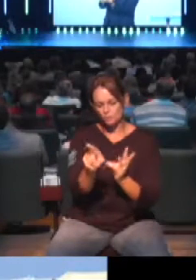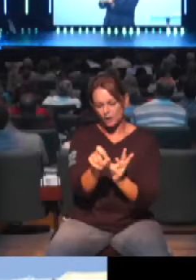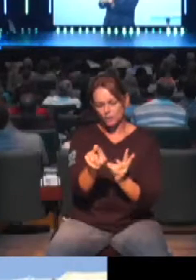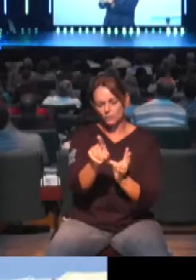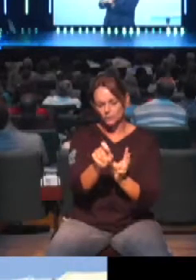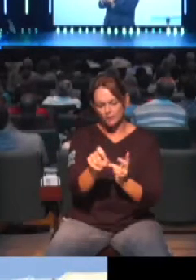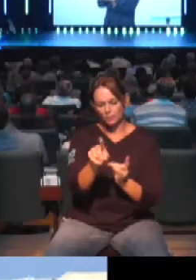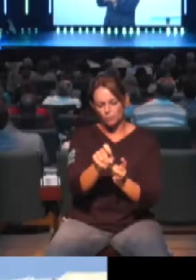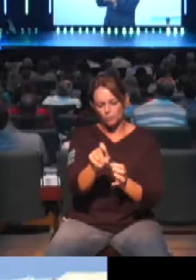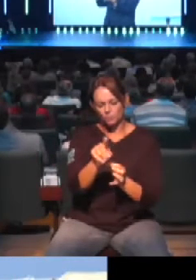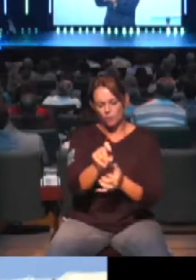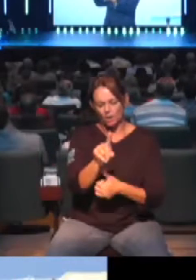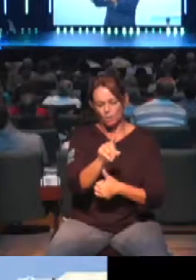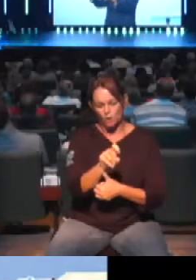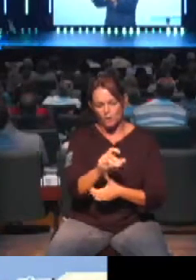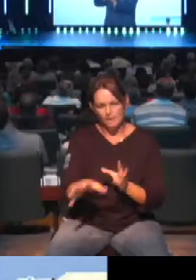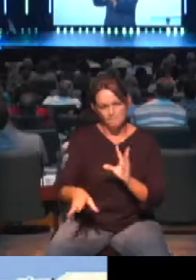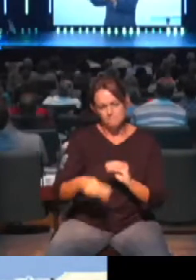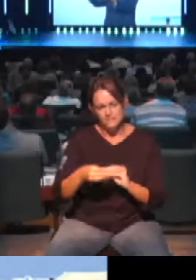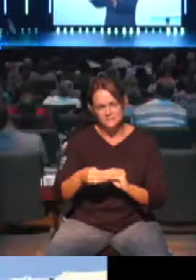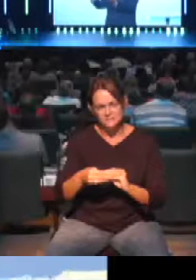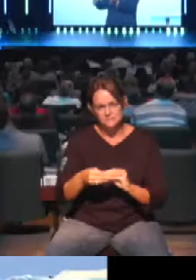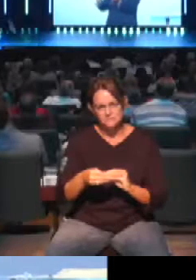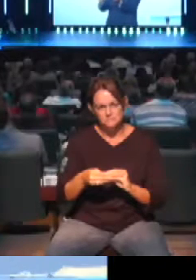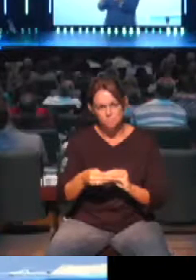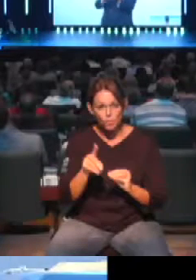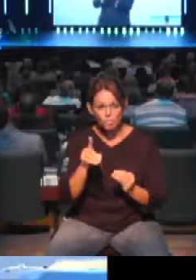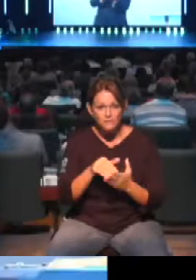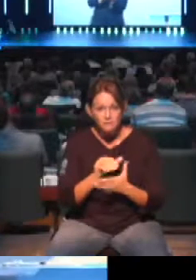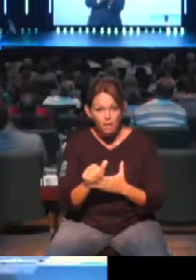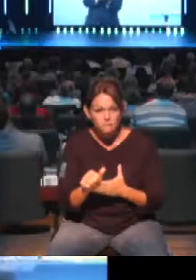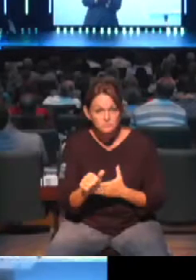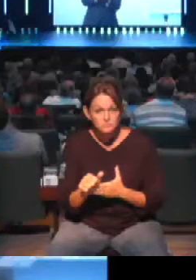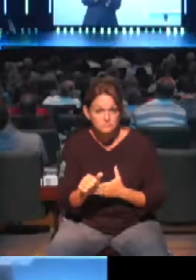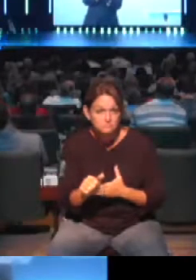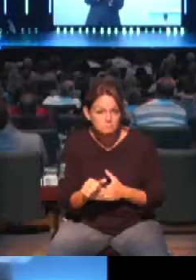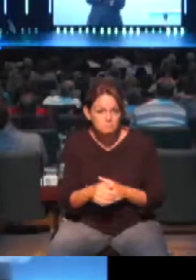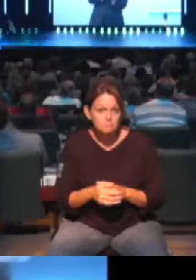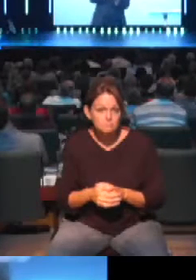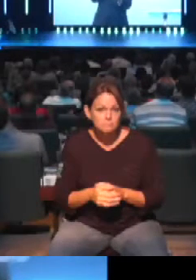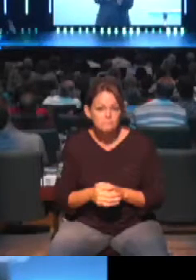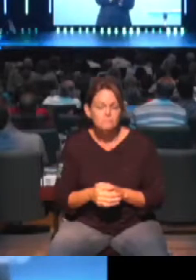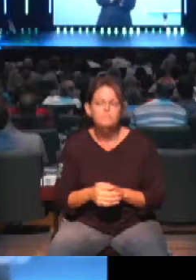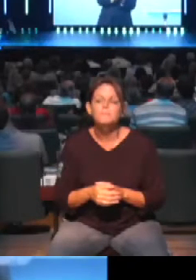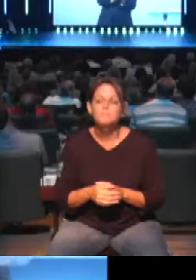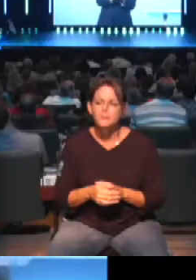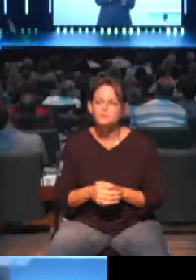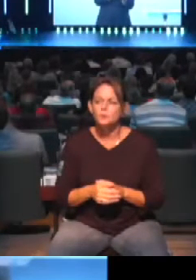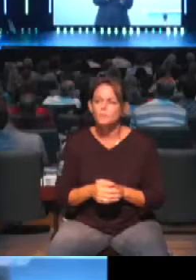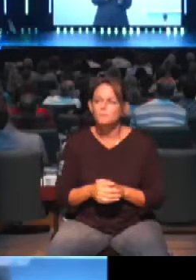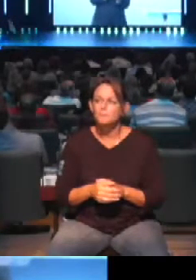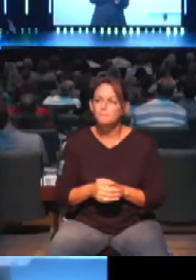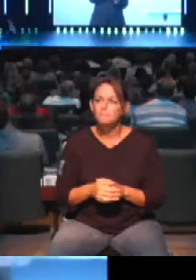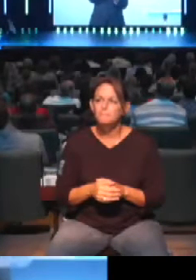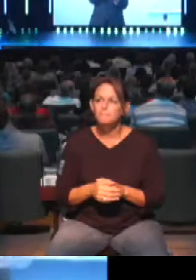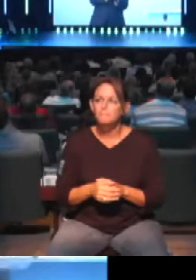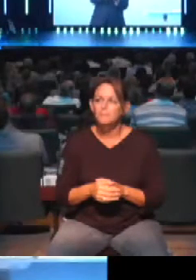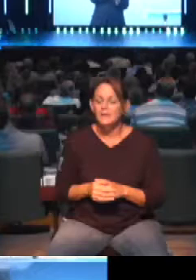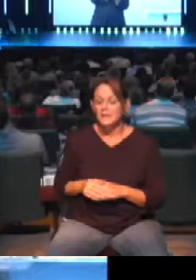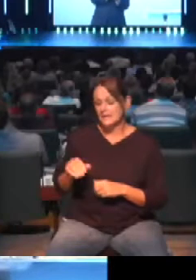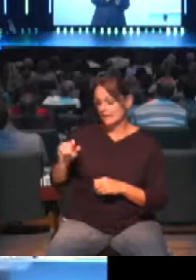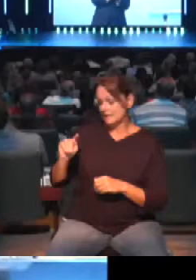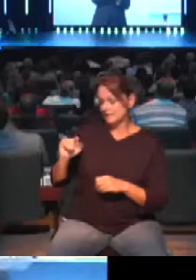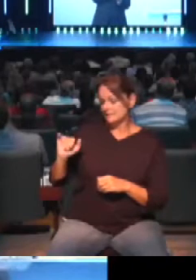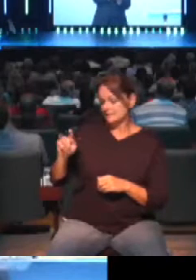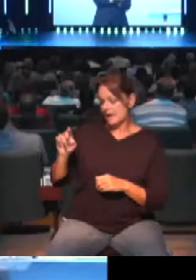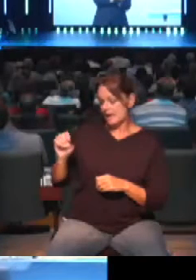bills in your hand. The word tithe means a tenth. It's the first 10%. So we know that. So here are my math questions, all right? So you have